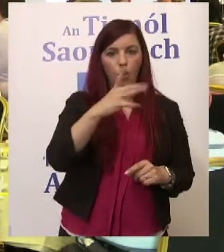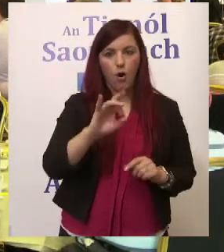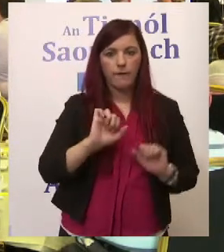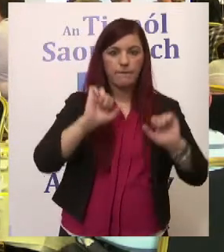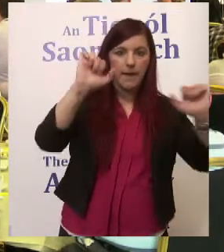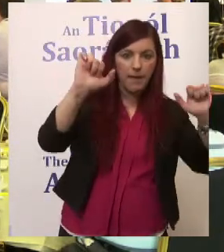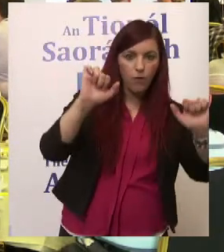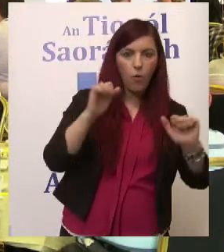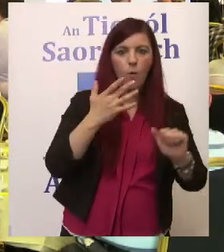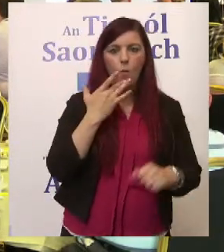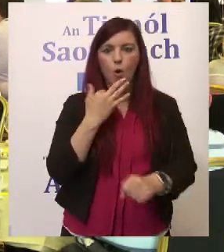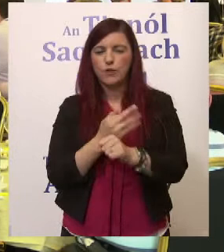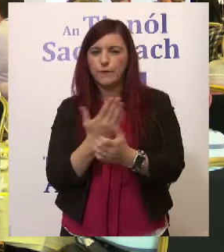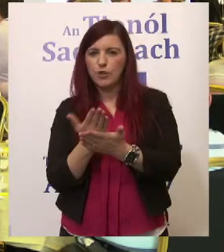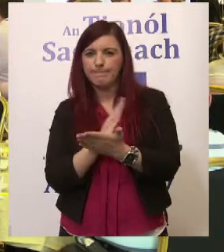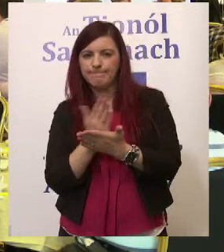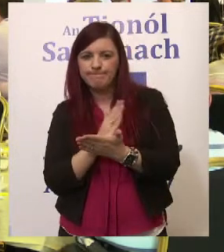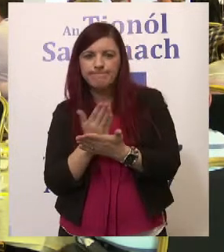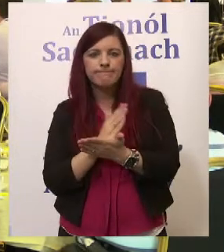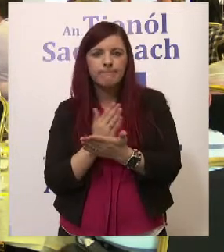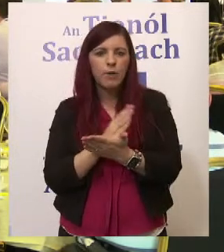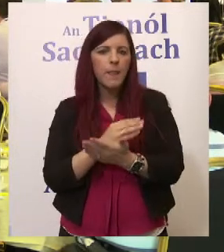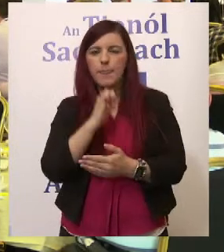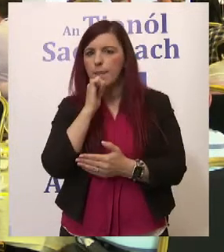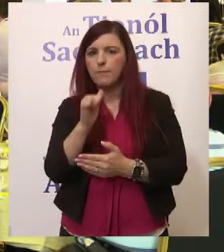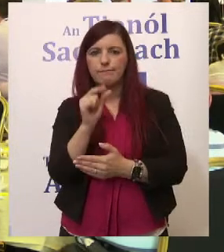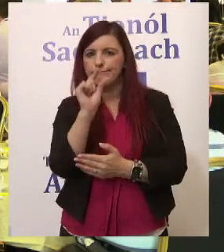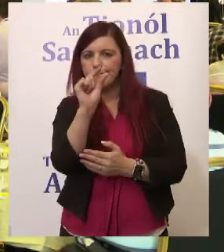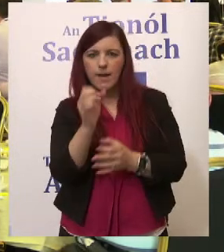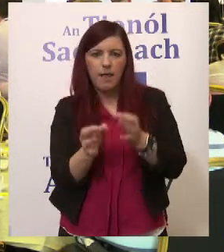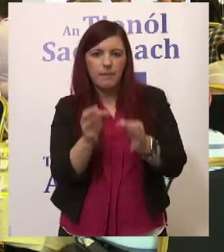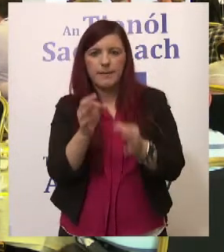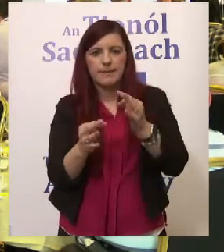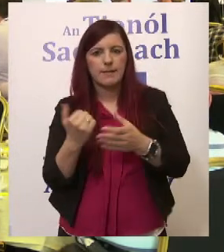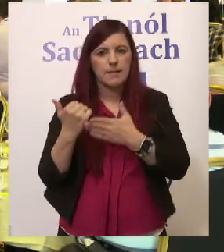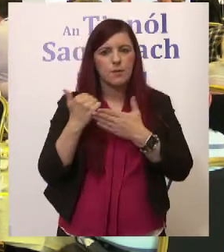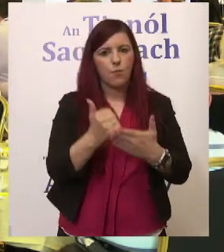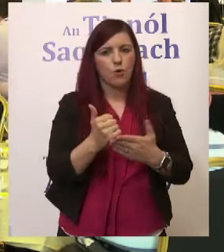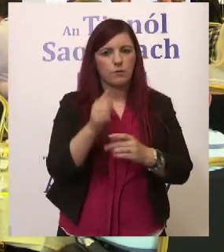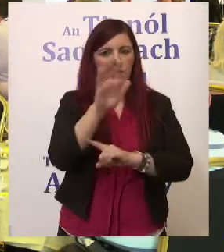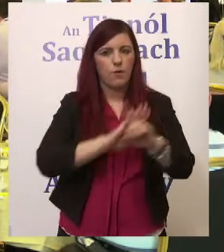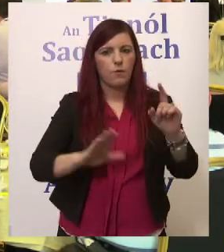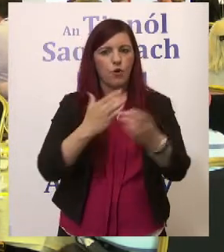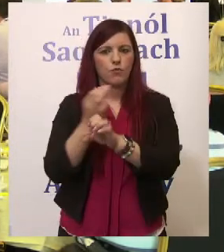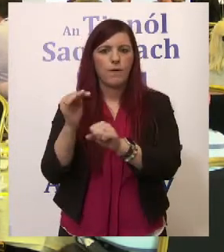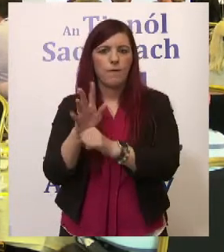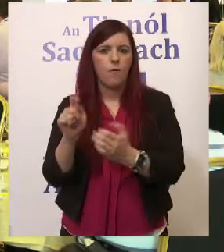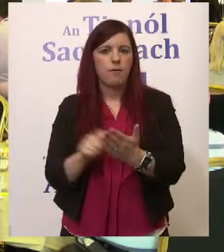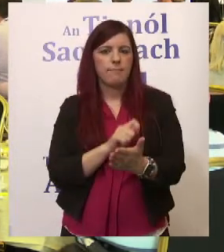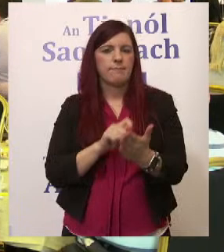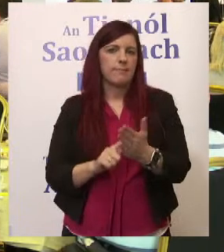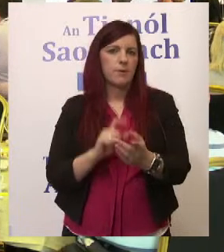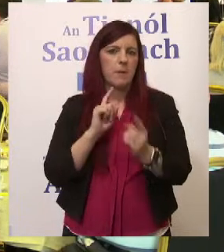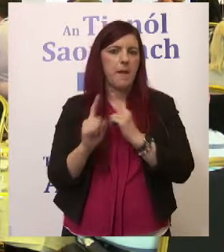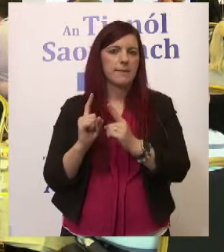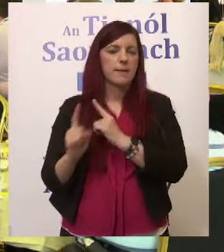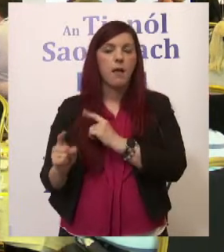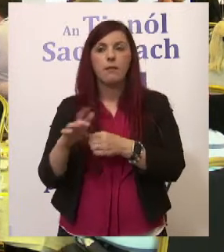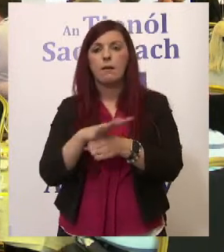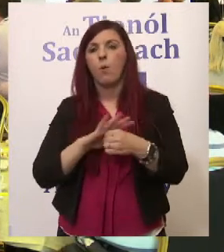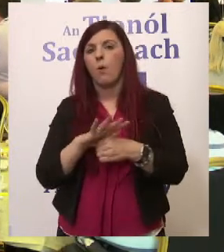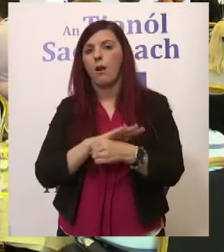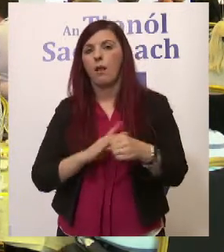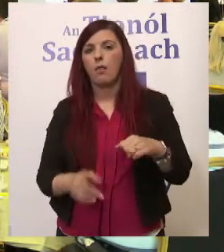views. There was very little political support across the country for the plebiscites to pass. The local